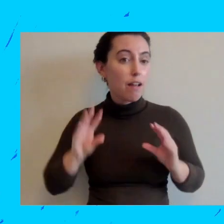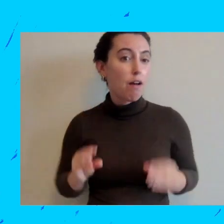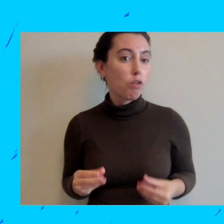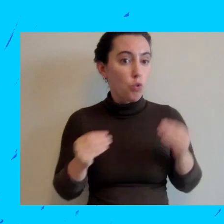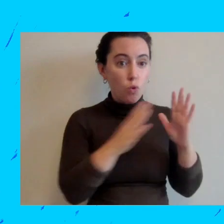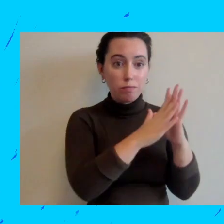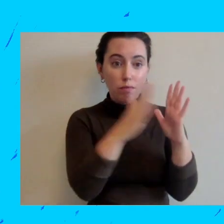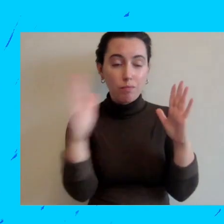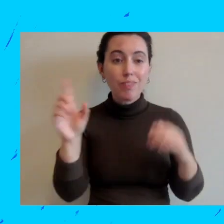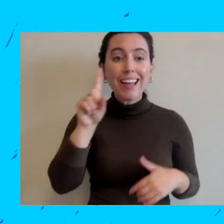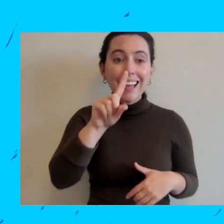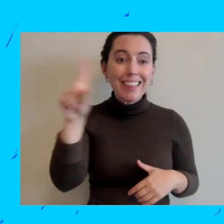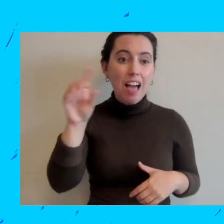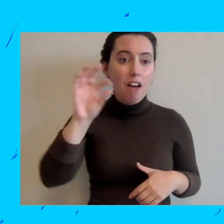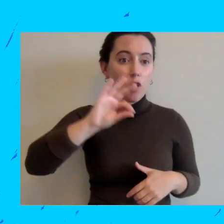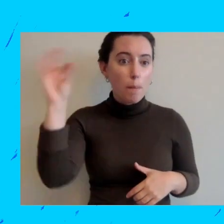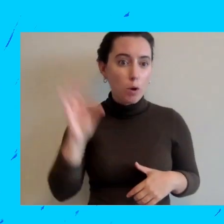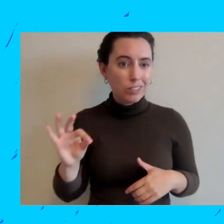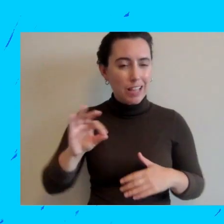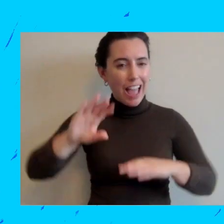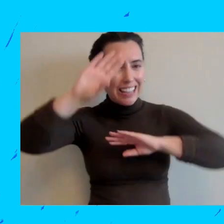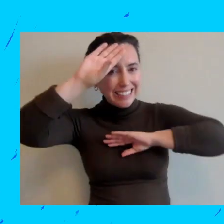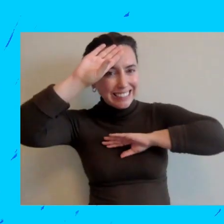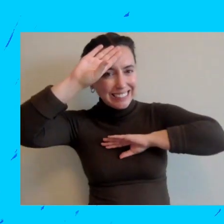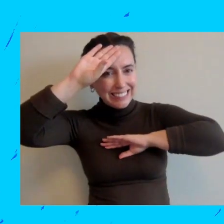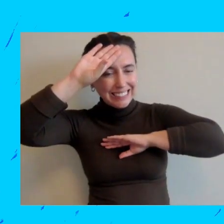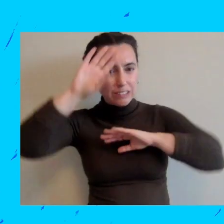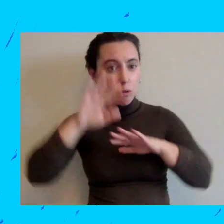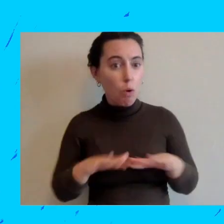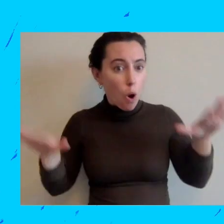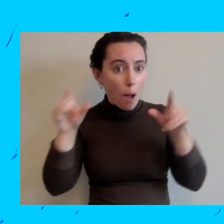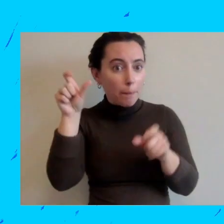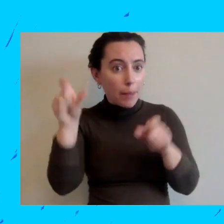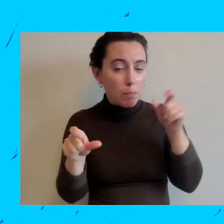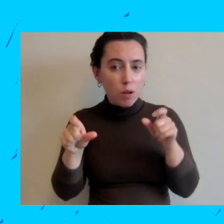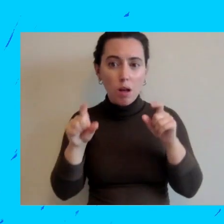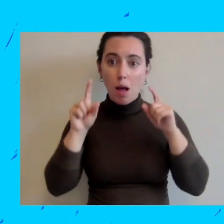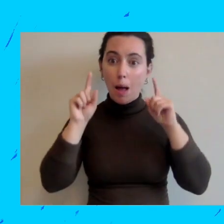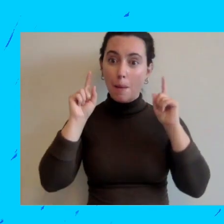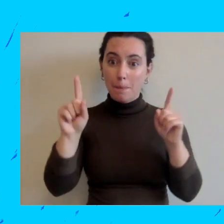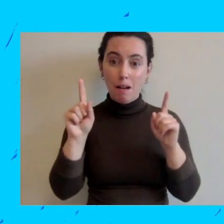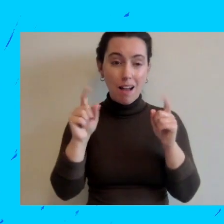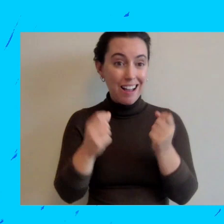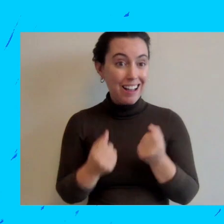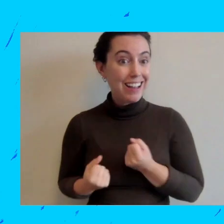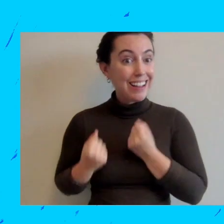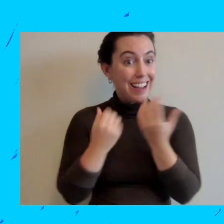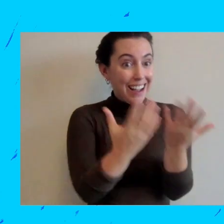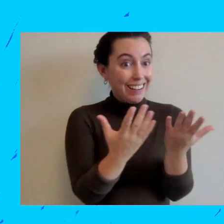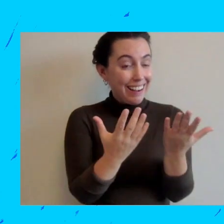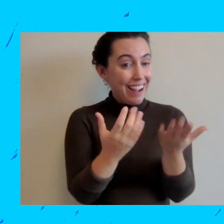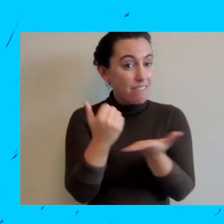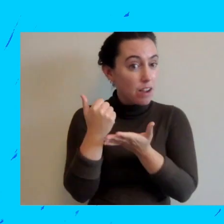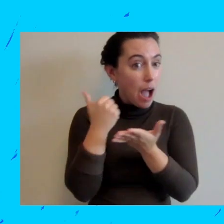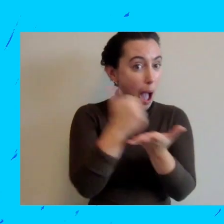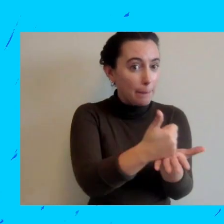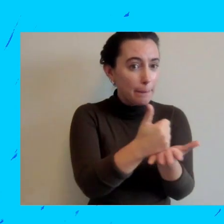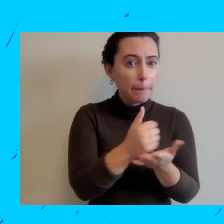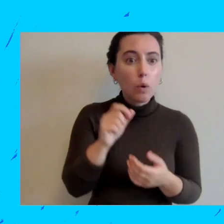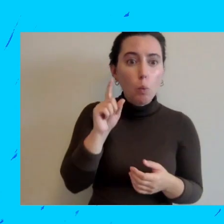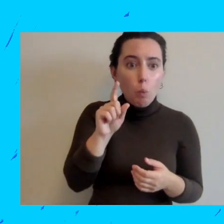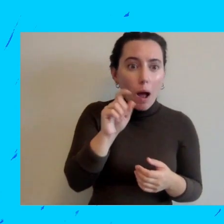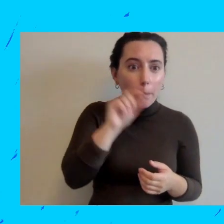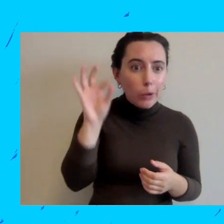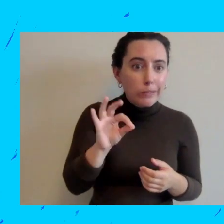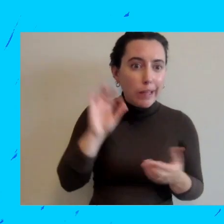of the global burden of disease, but they actually only received 1.6% in terms of development assistance. We are calling for